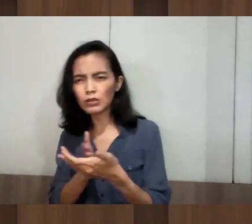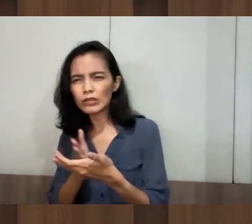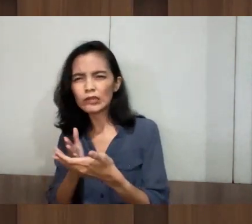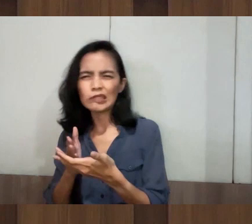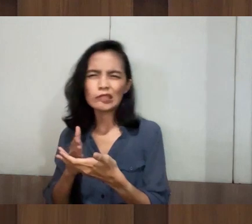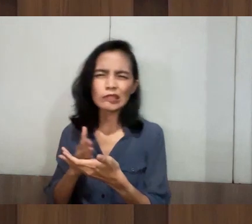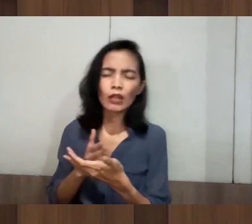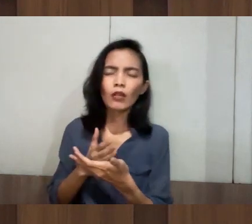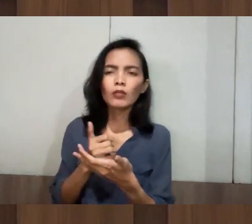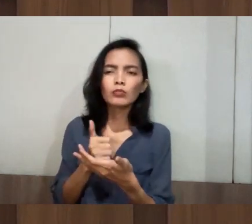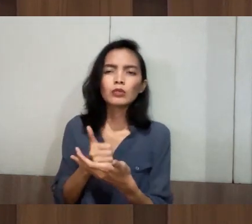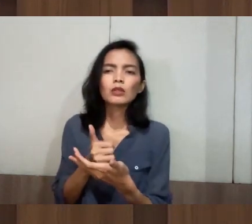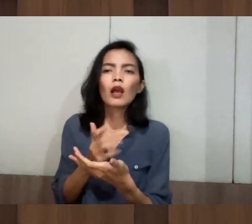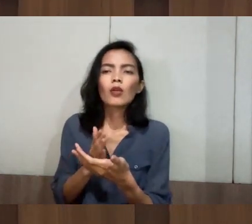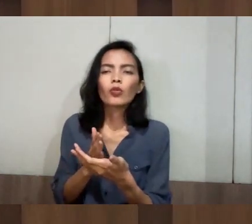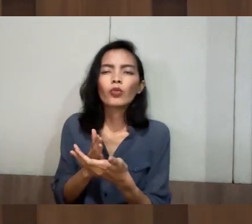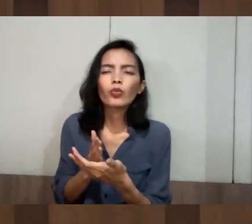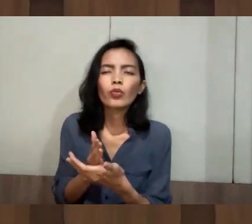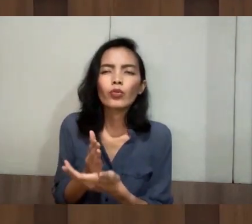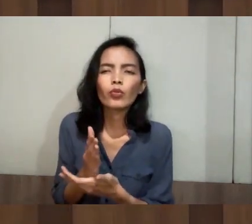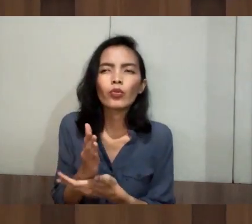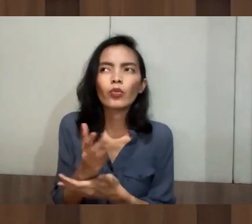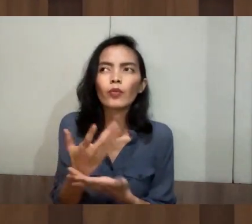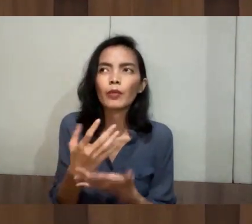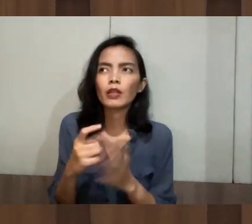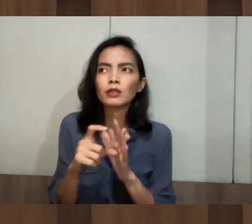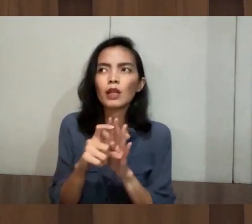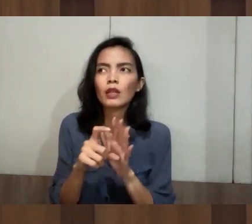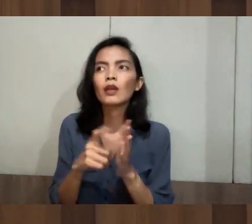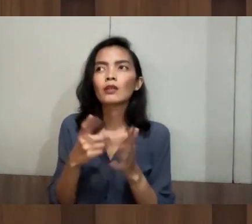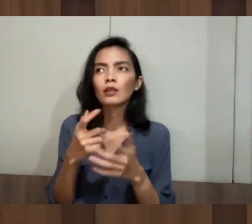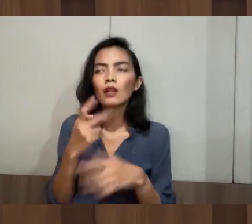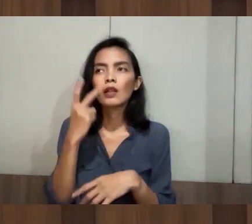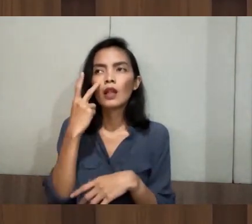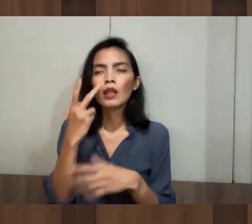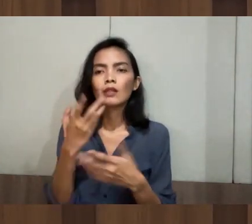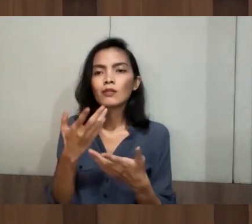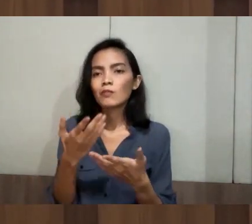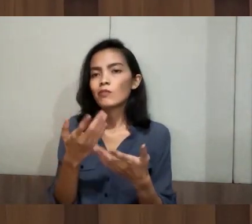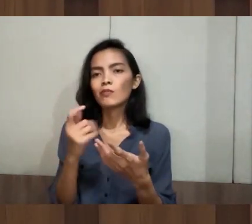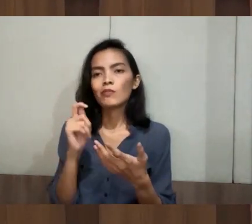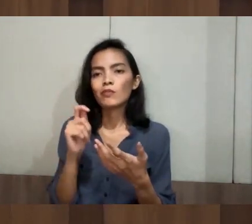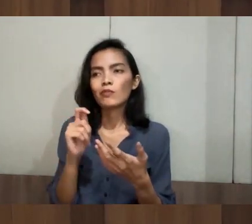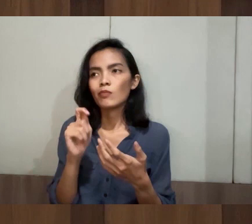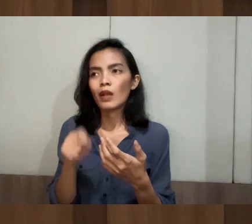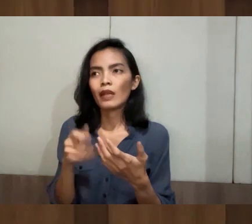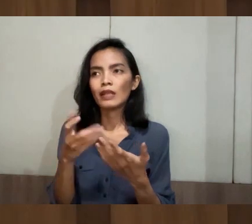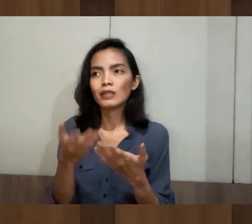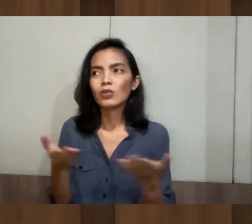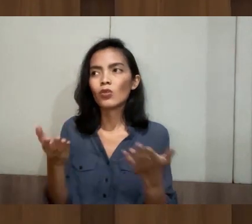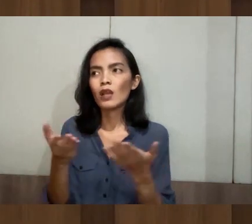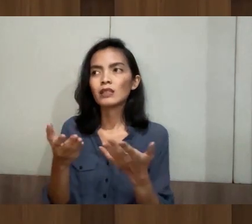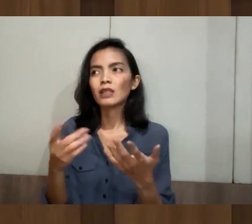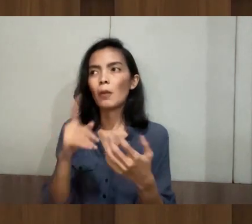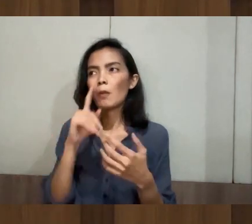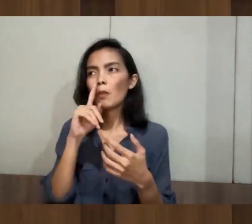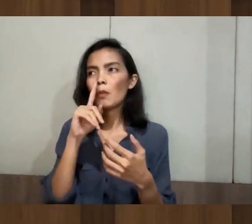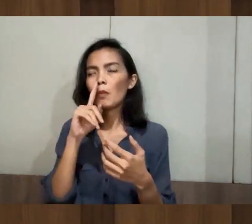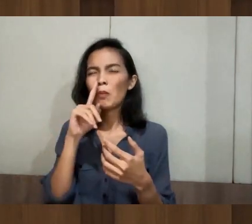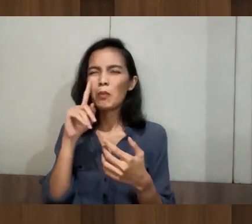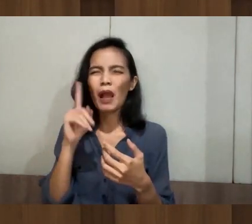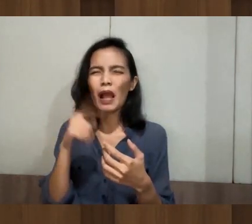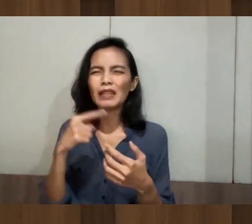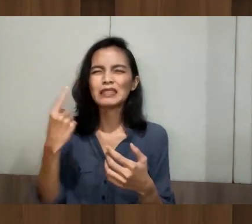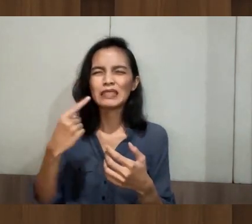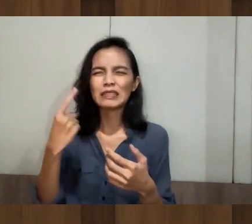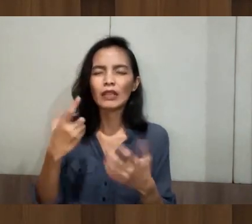my life better? Now, we're gonna do a simple demonstration on the steps of the loop using the most